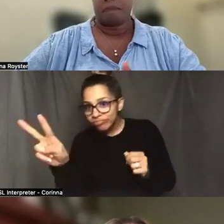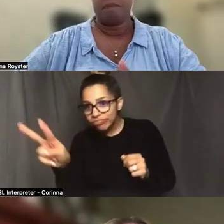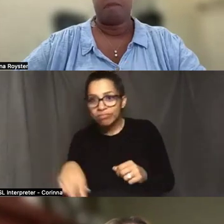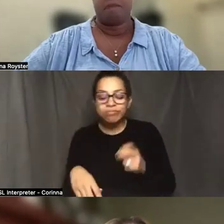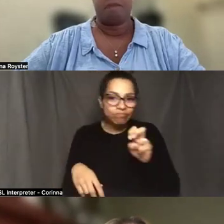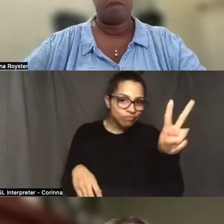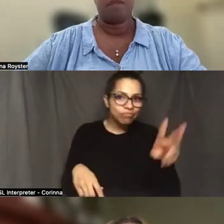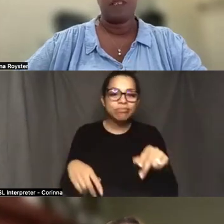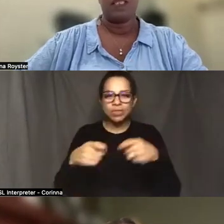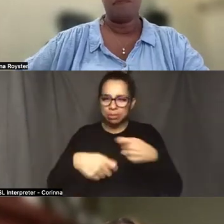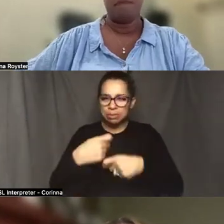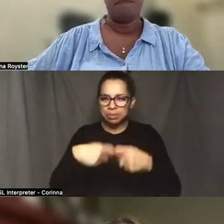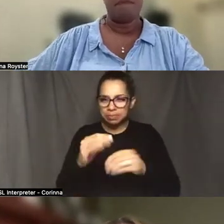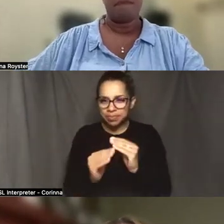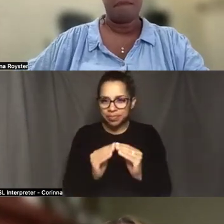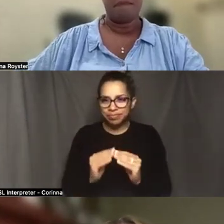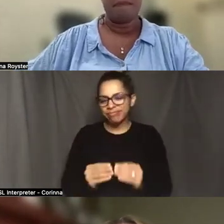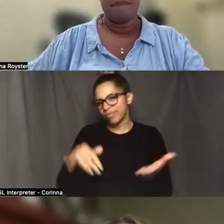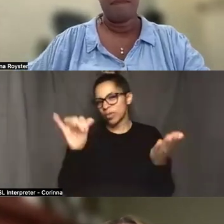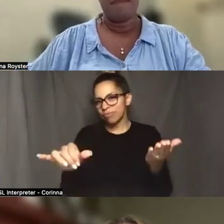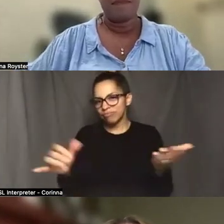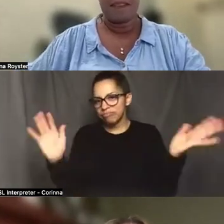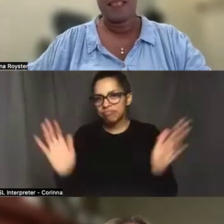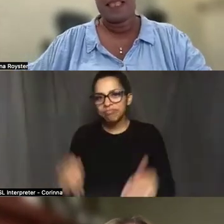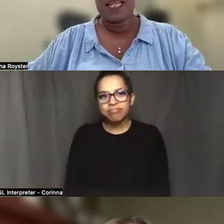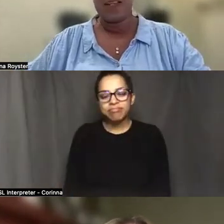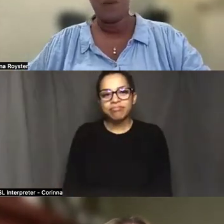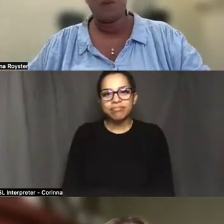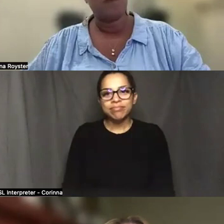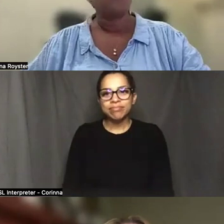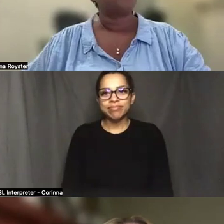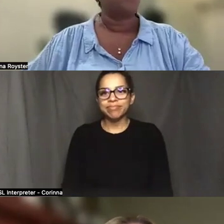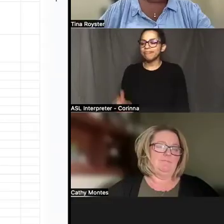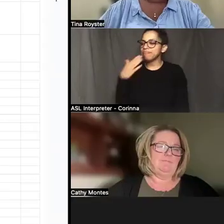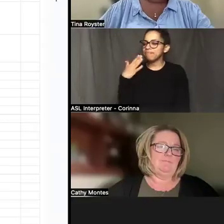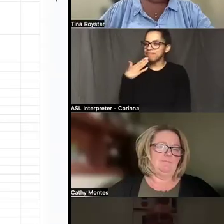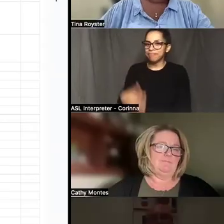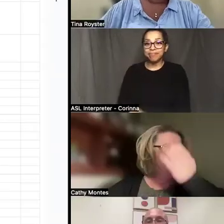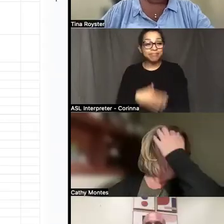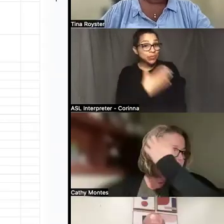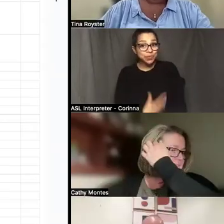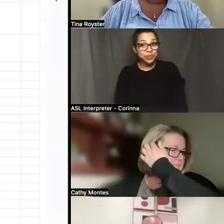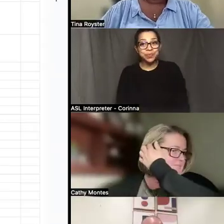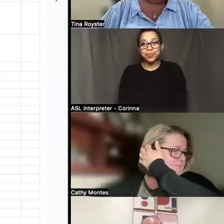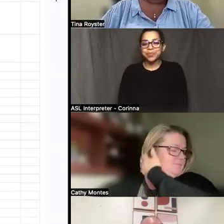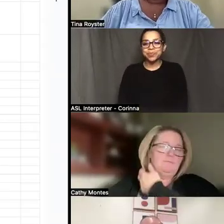yeah, that's it. That's about it. Those are the revisions. Thank you. Thank you.